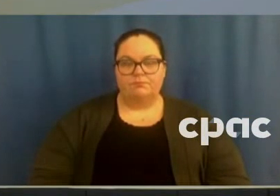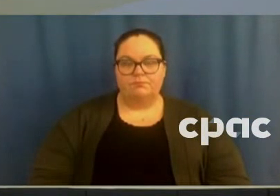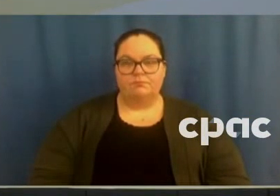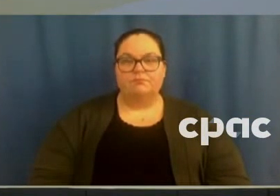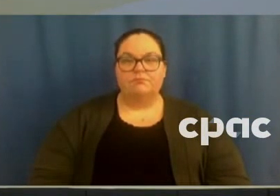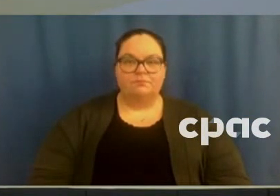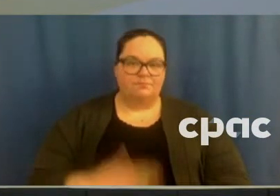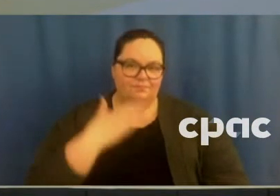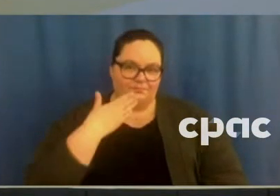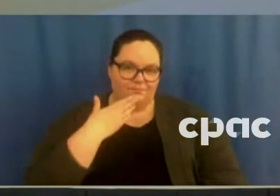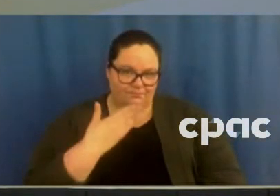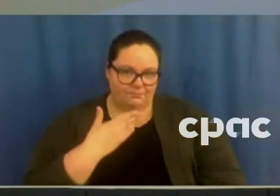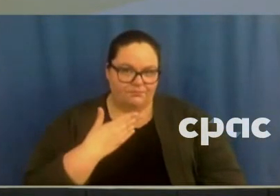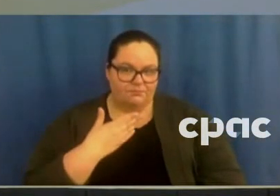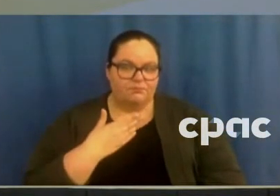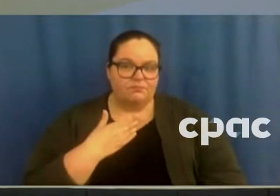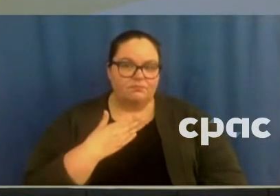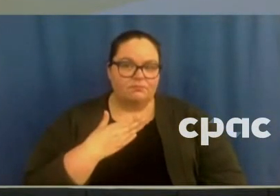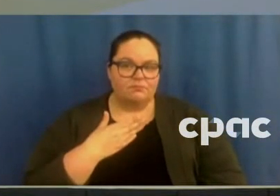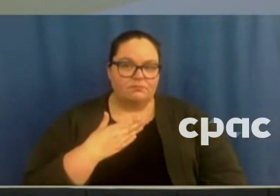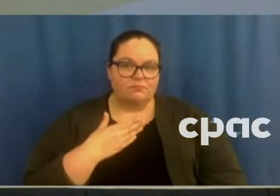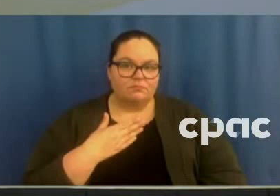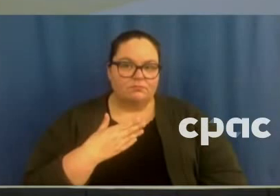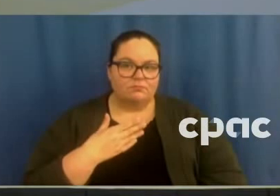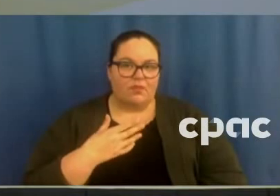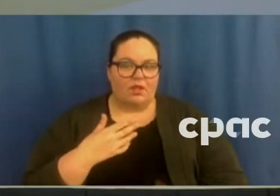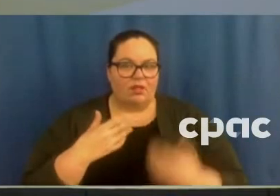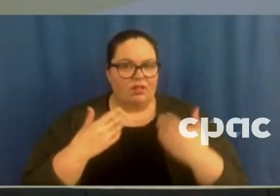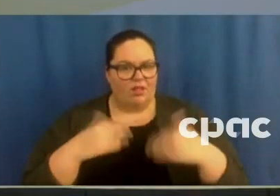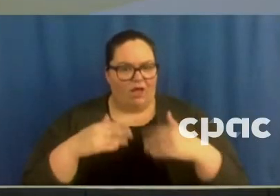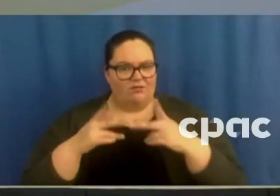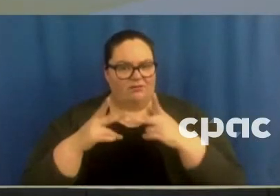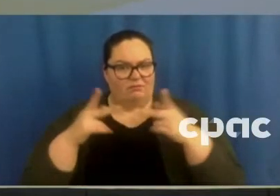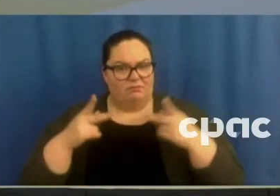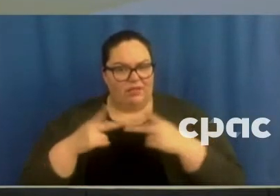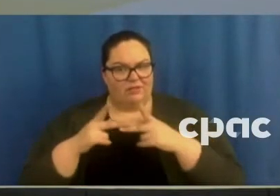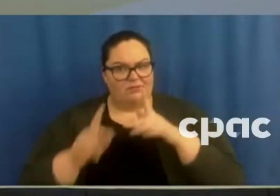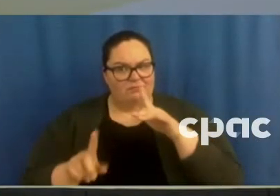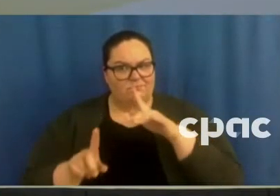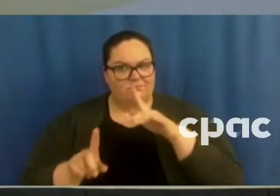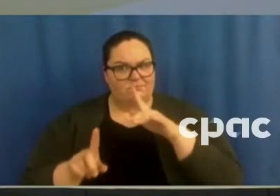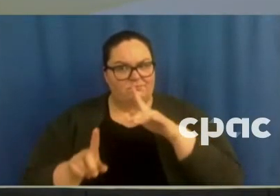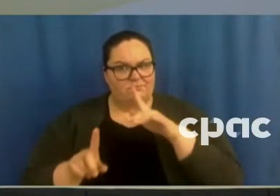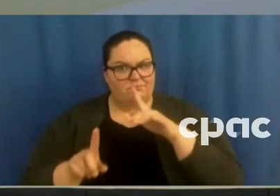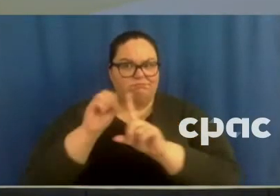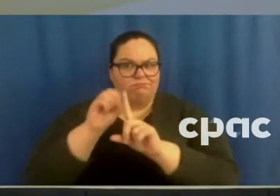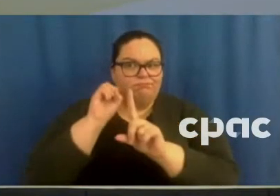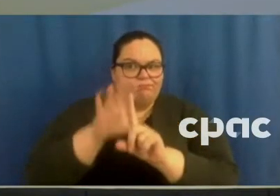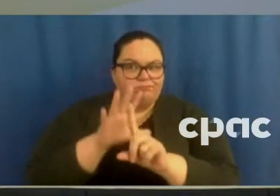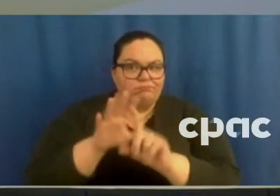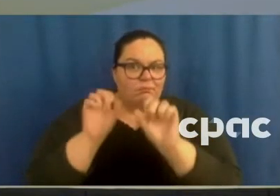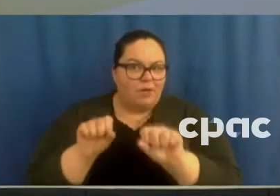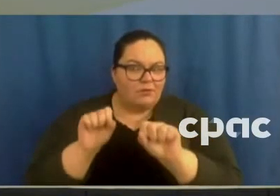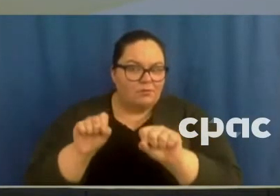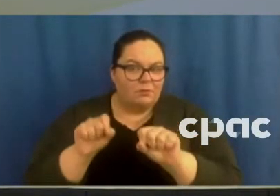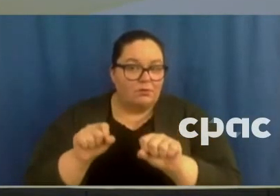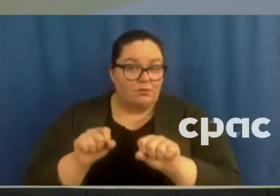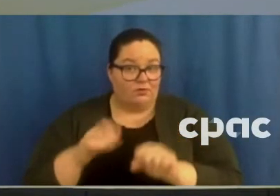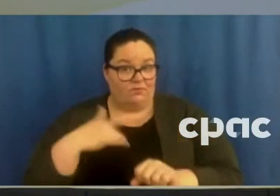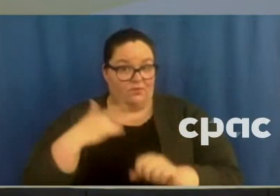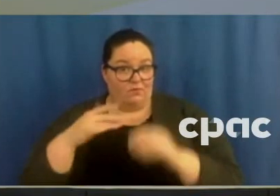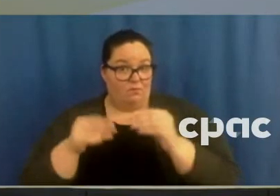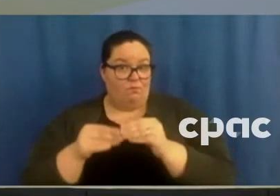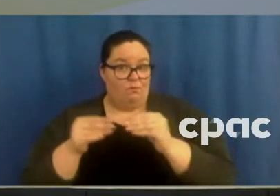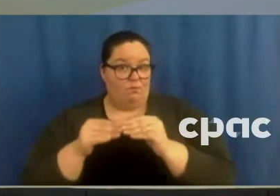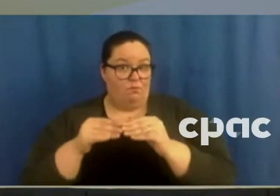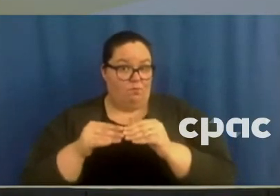Thank you. And there's been a lot of public exposures, and so I guess I'm wondering, do you believe there'll be more public exposure notifications in